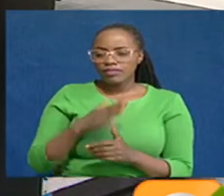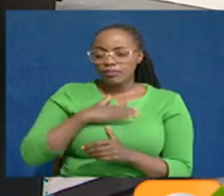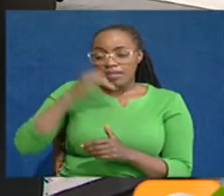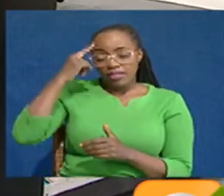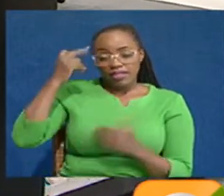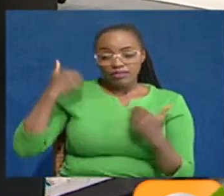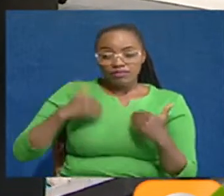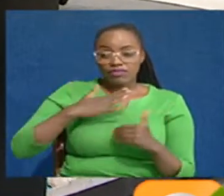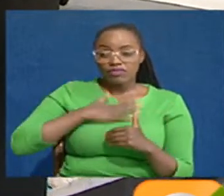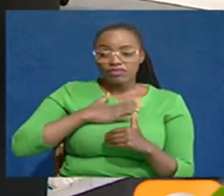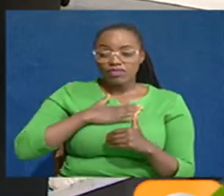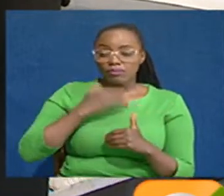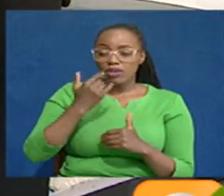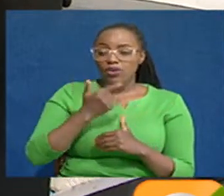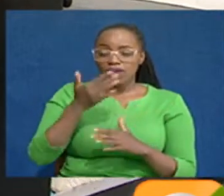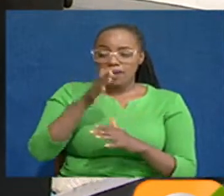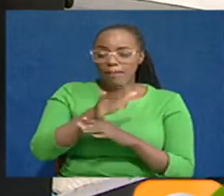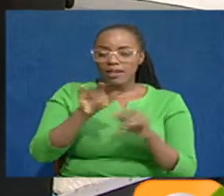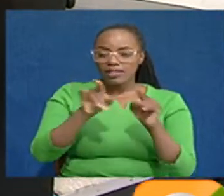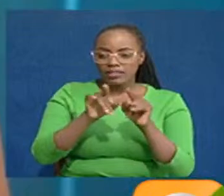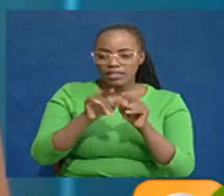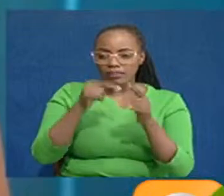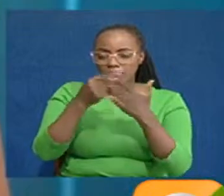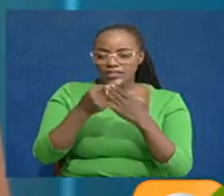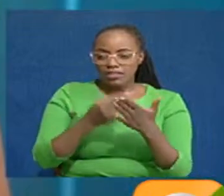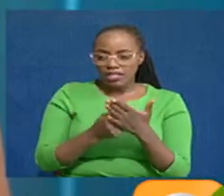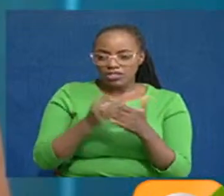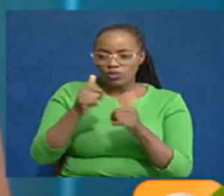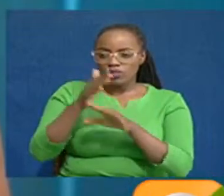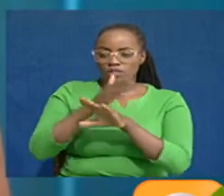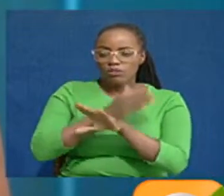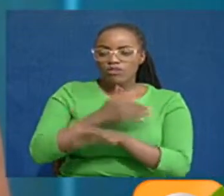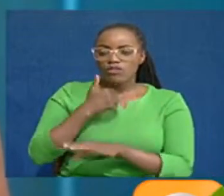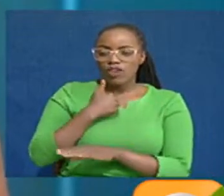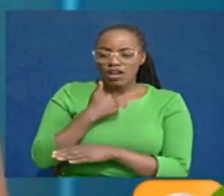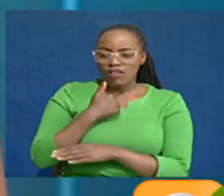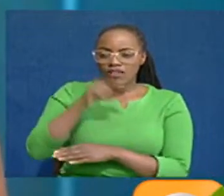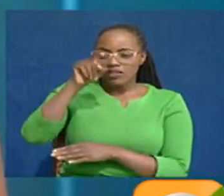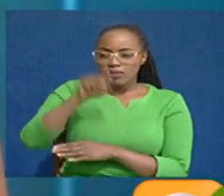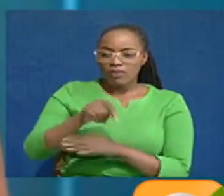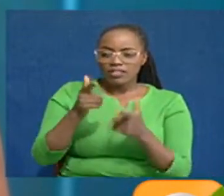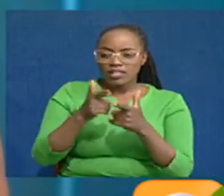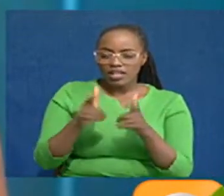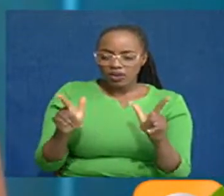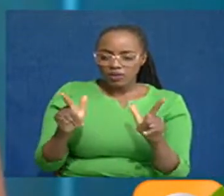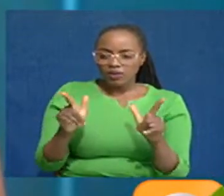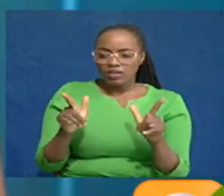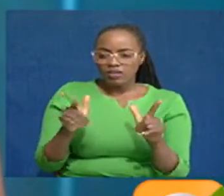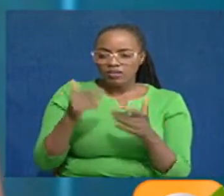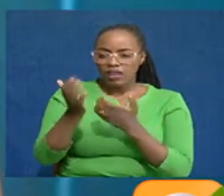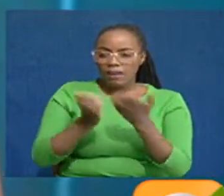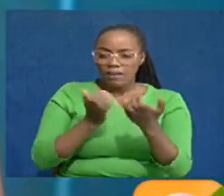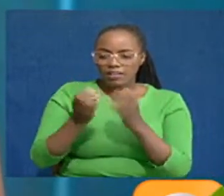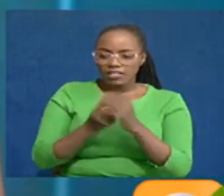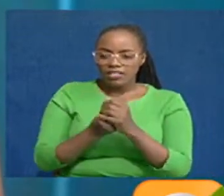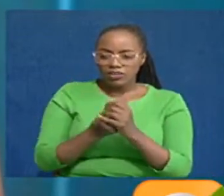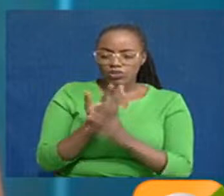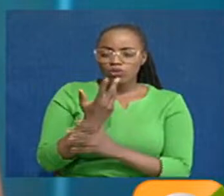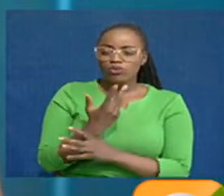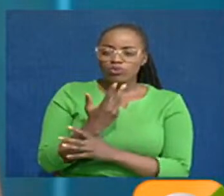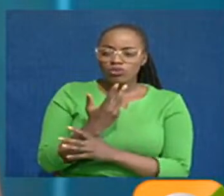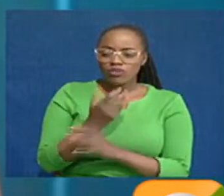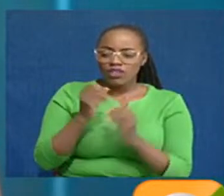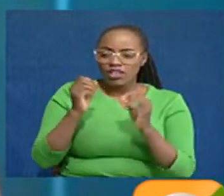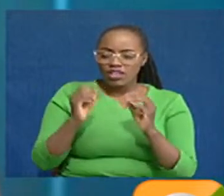for me, I just come back to the discussion we've had. You have to allow business to grow.